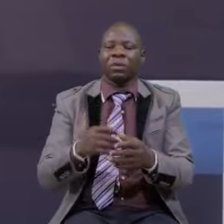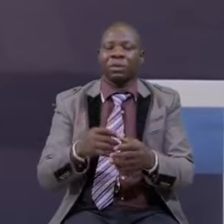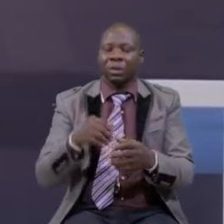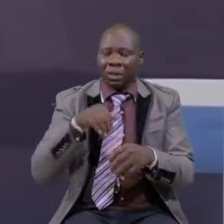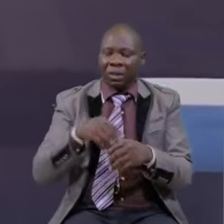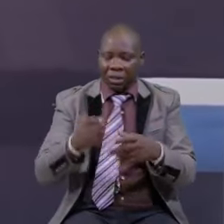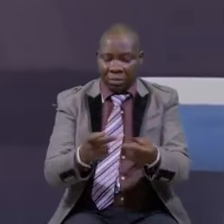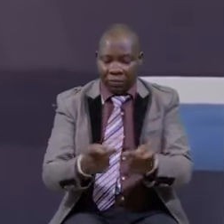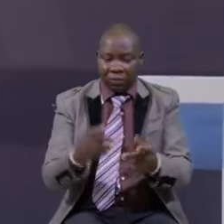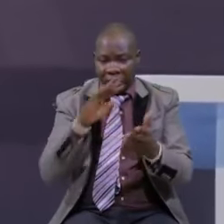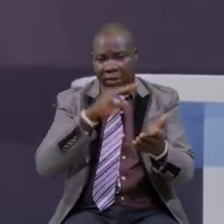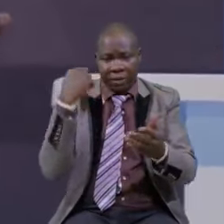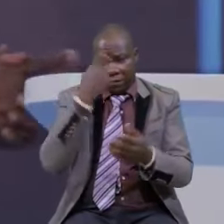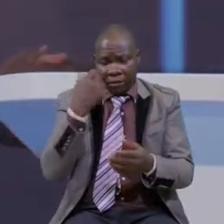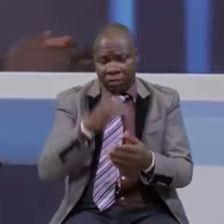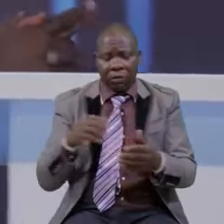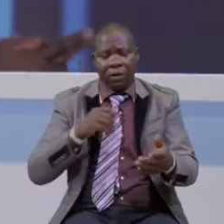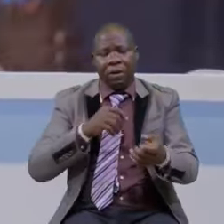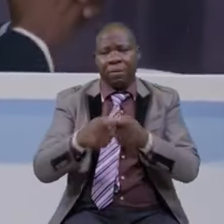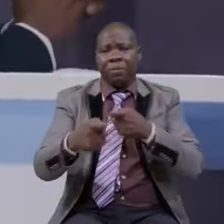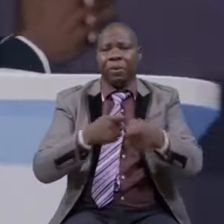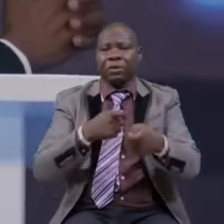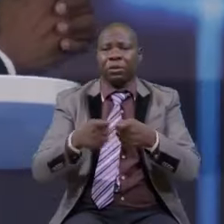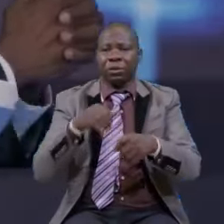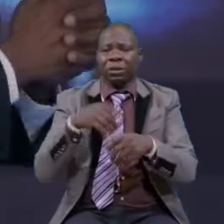the pressure, in spite of the